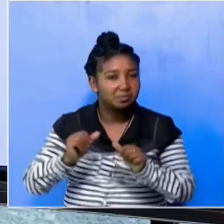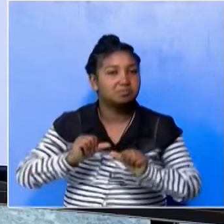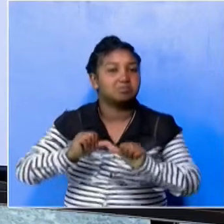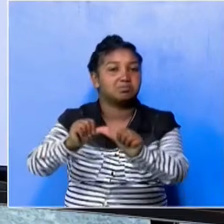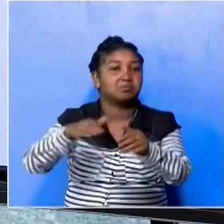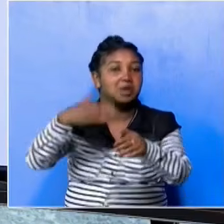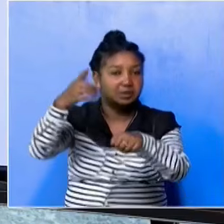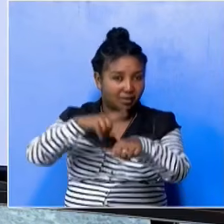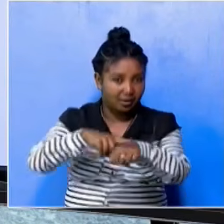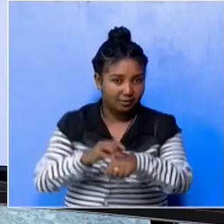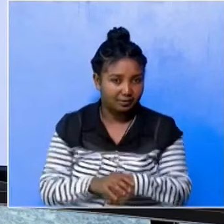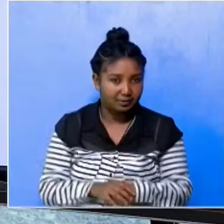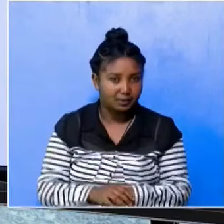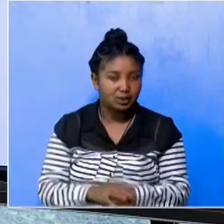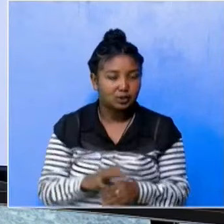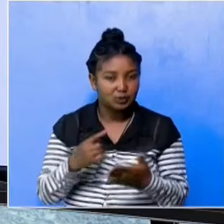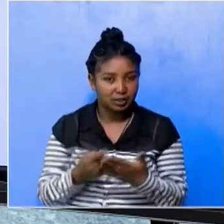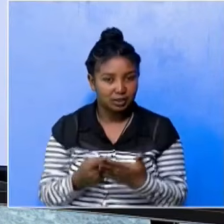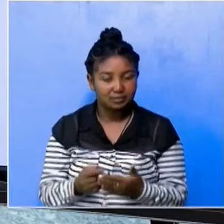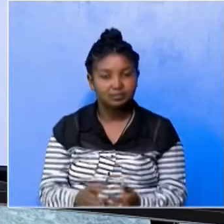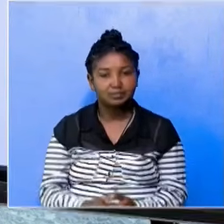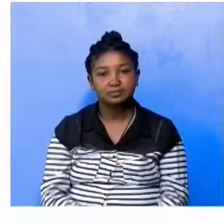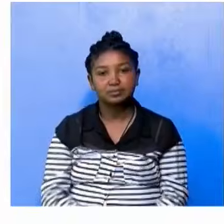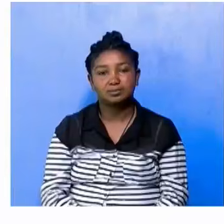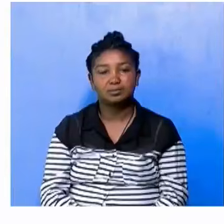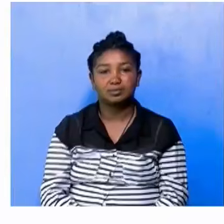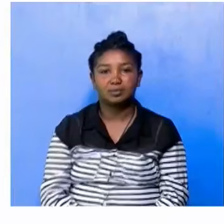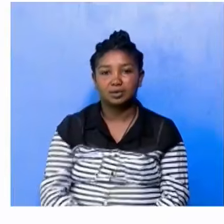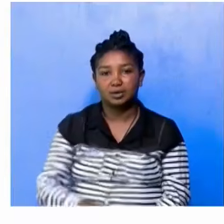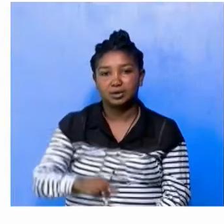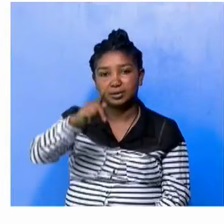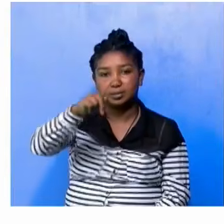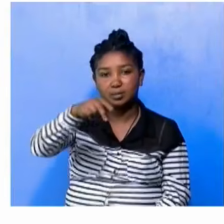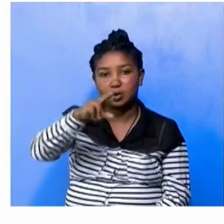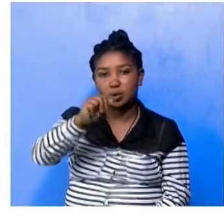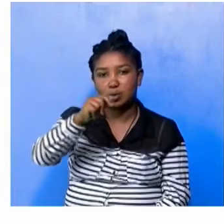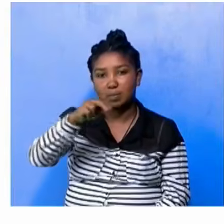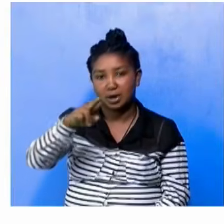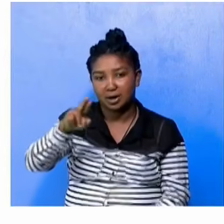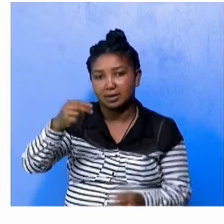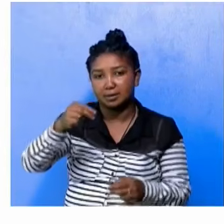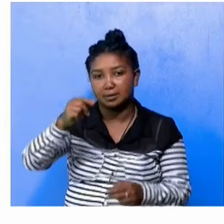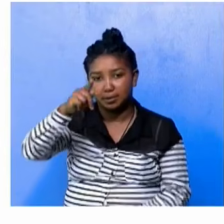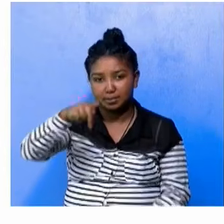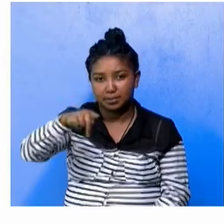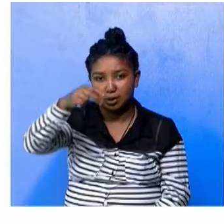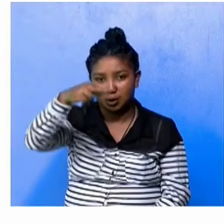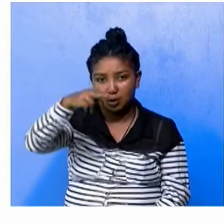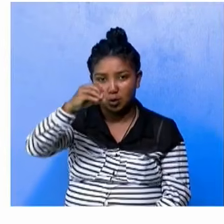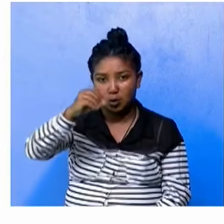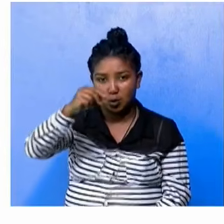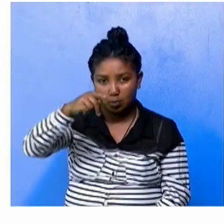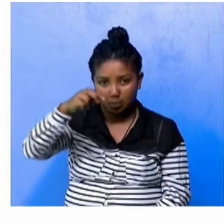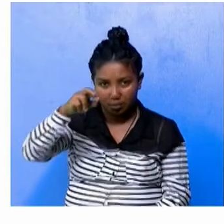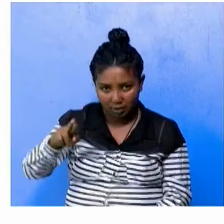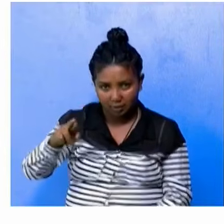point. So here, proper noun means nothing. Proper noun.